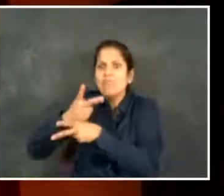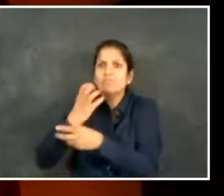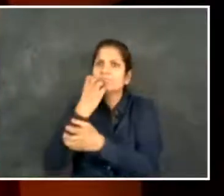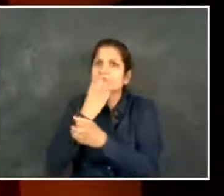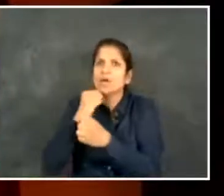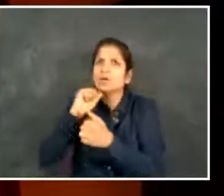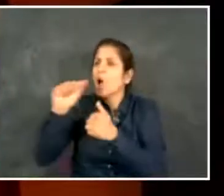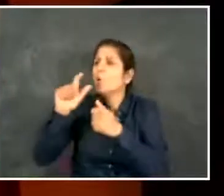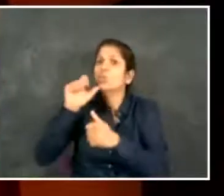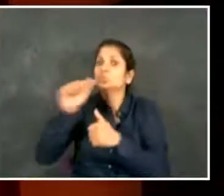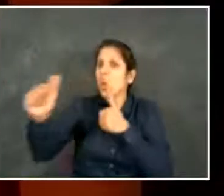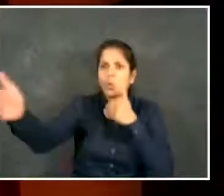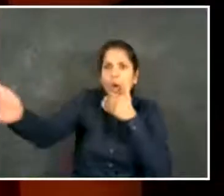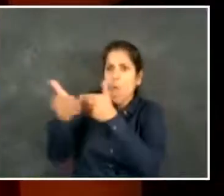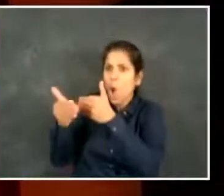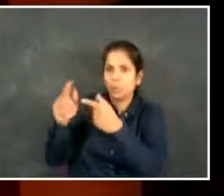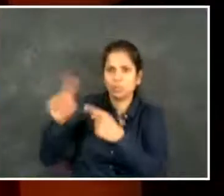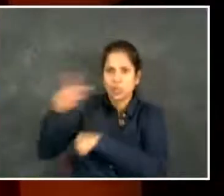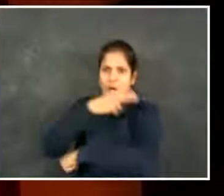in that park.